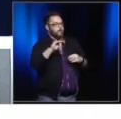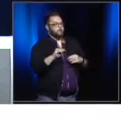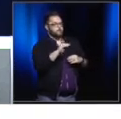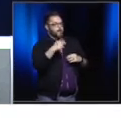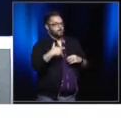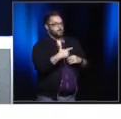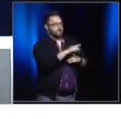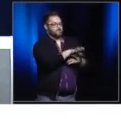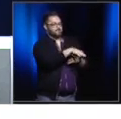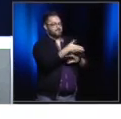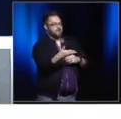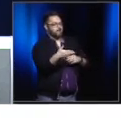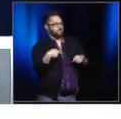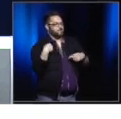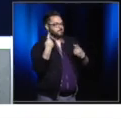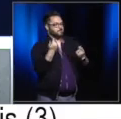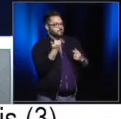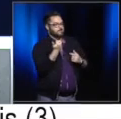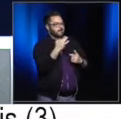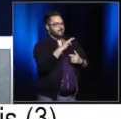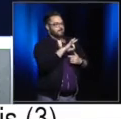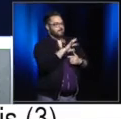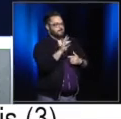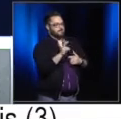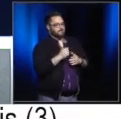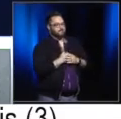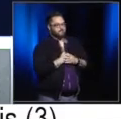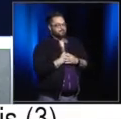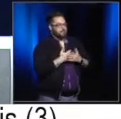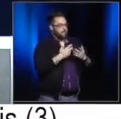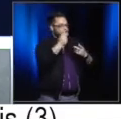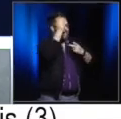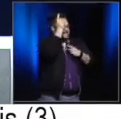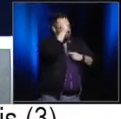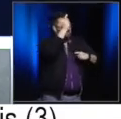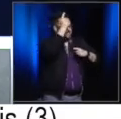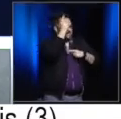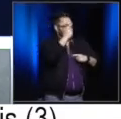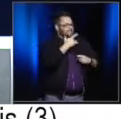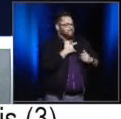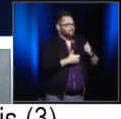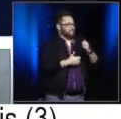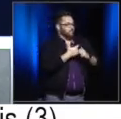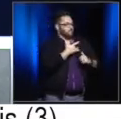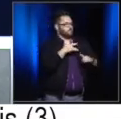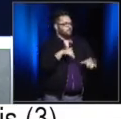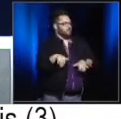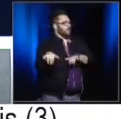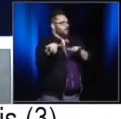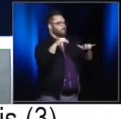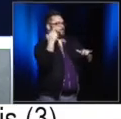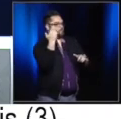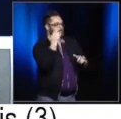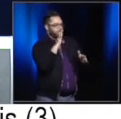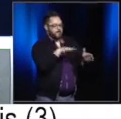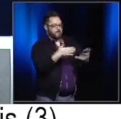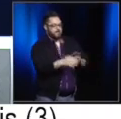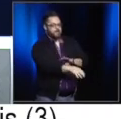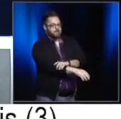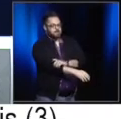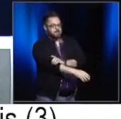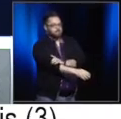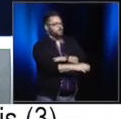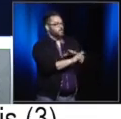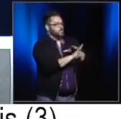since 1997. This has shown that disease is the most common cause of death. Shark predation killed